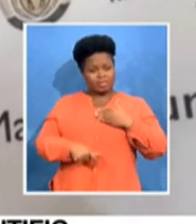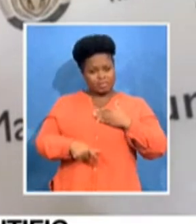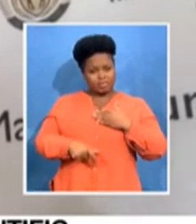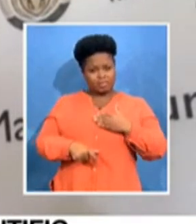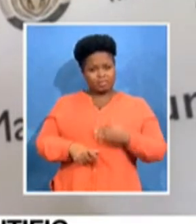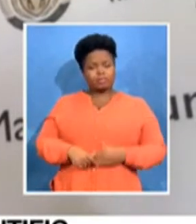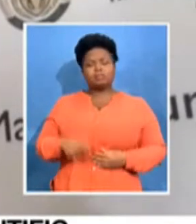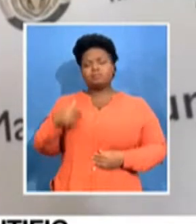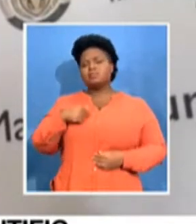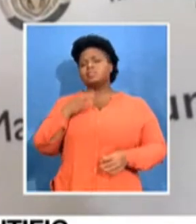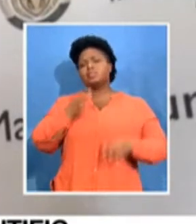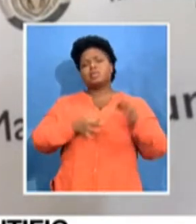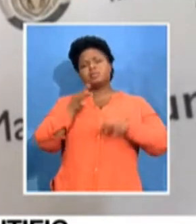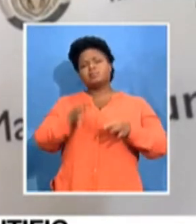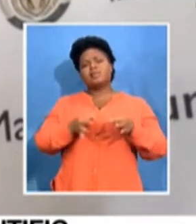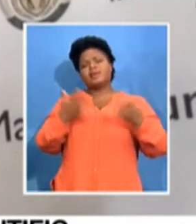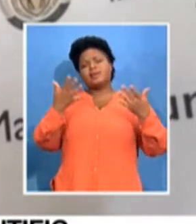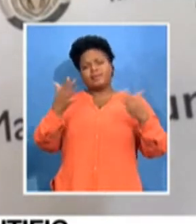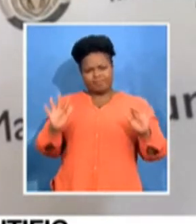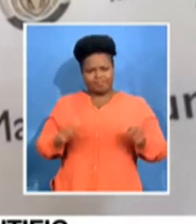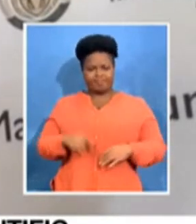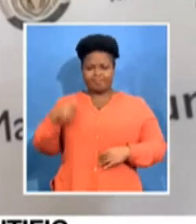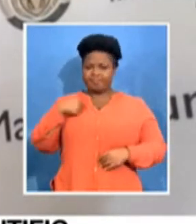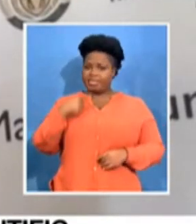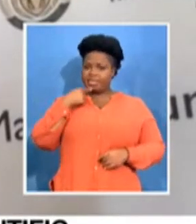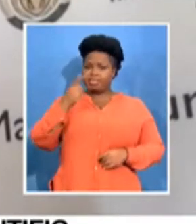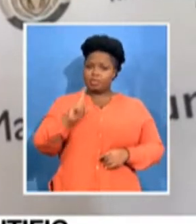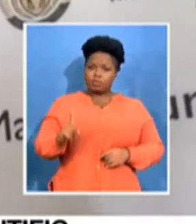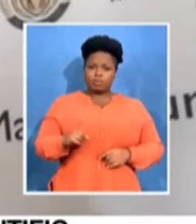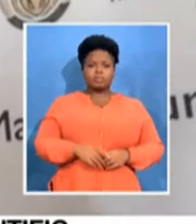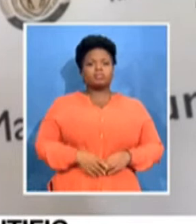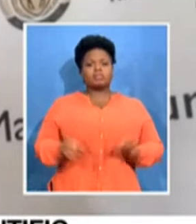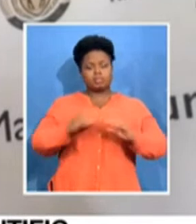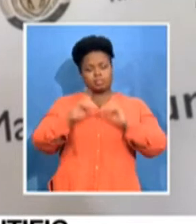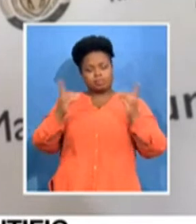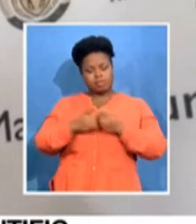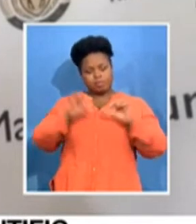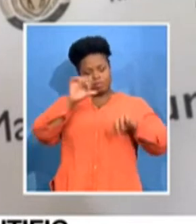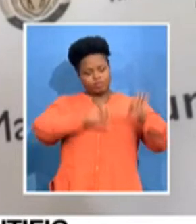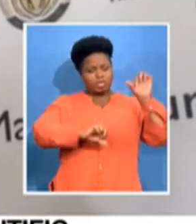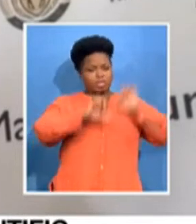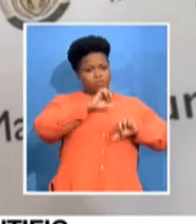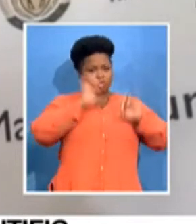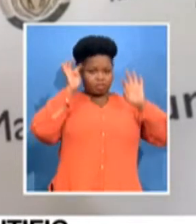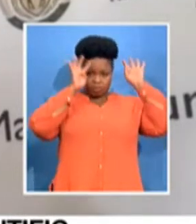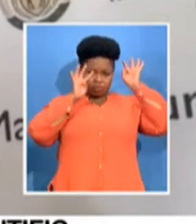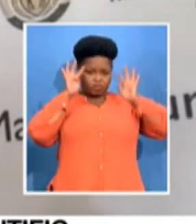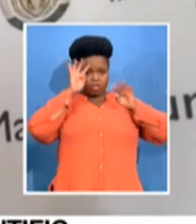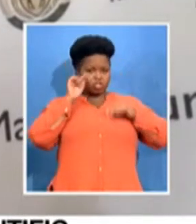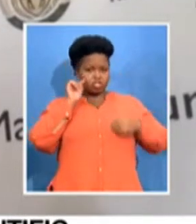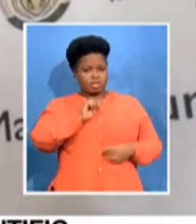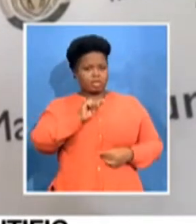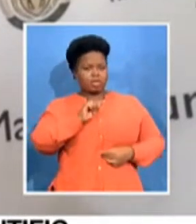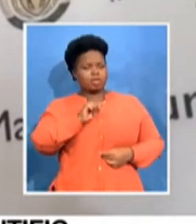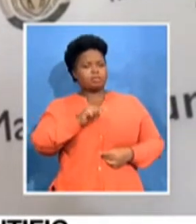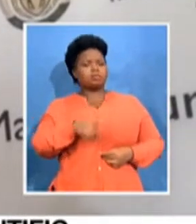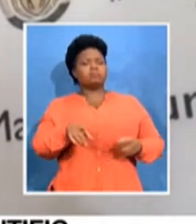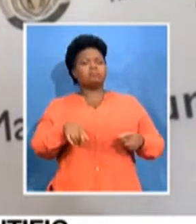the extent to which the Department of Science and Innovation is also funding